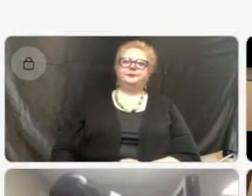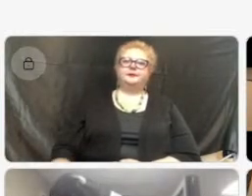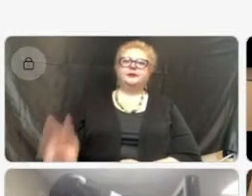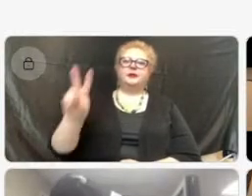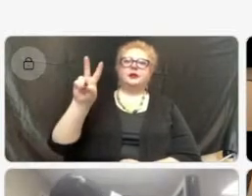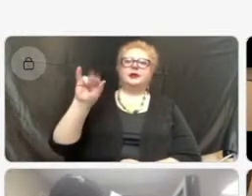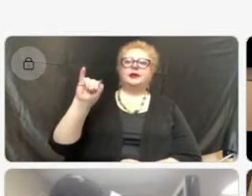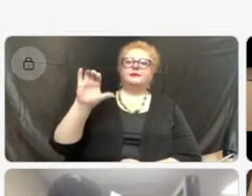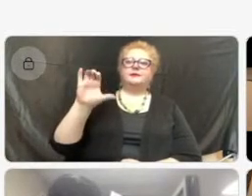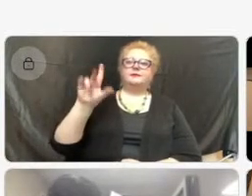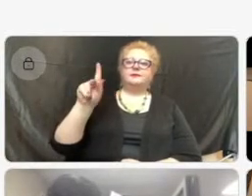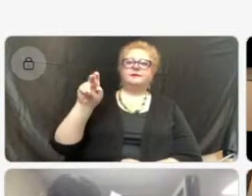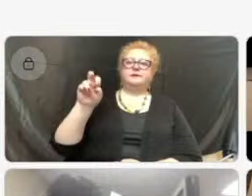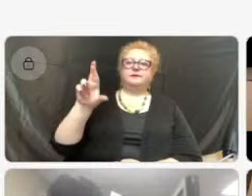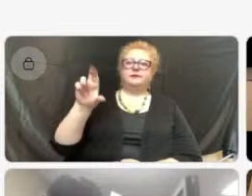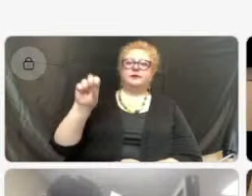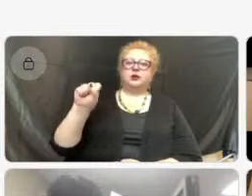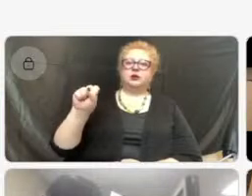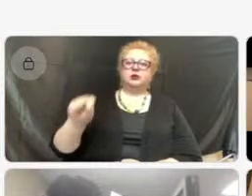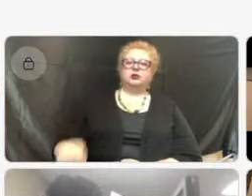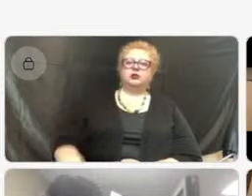Vickers?